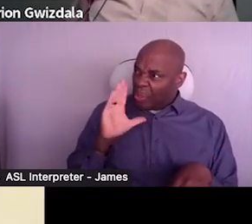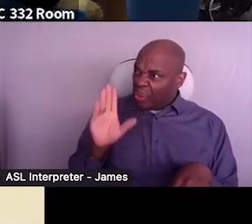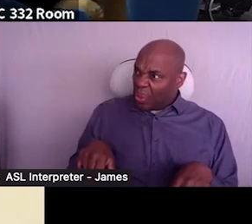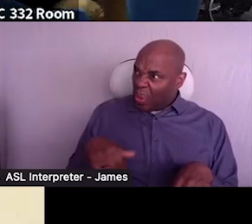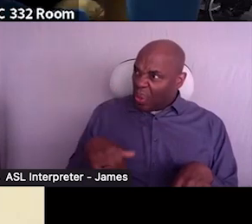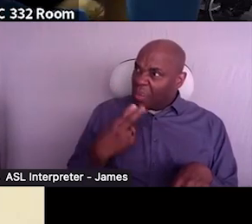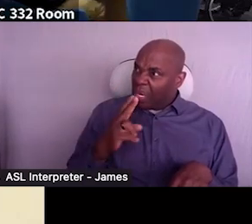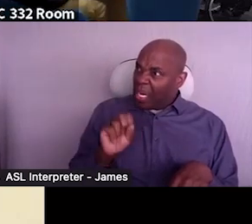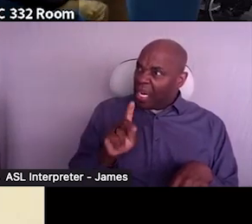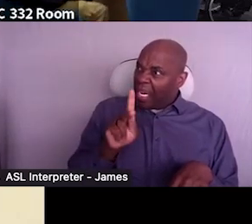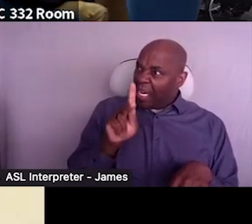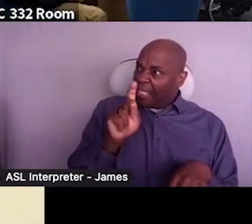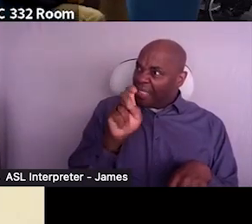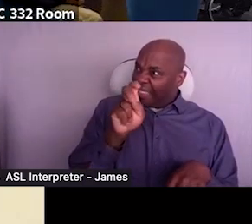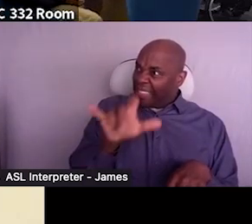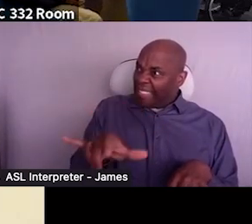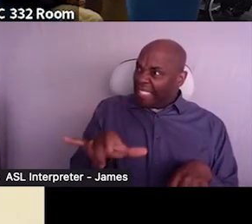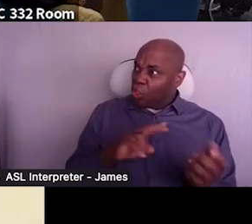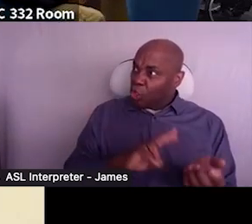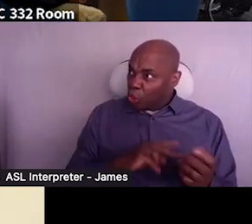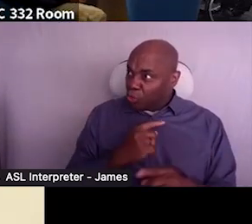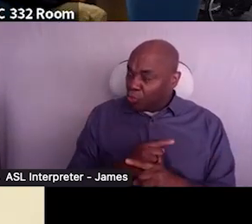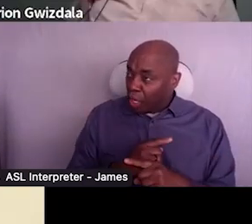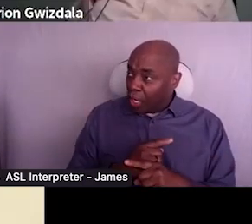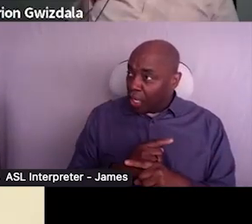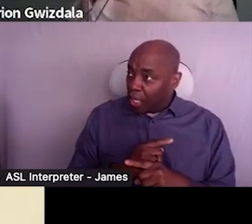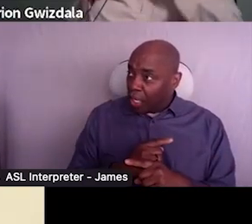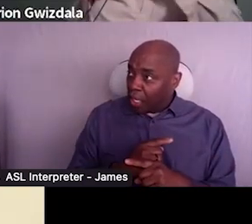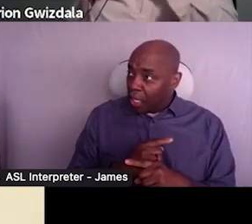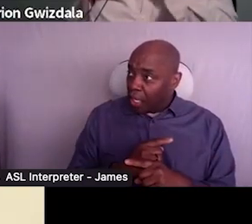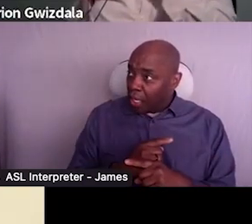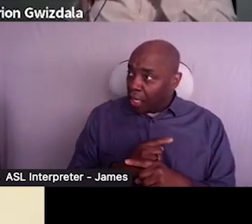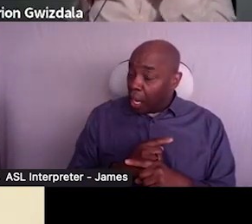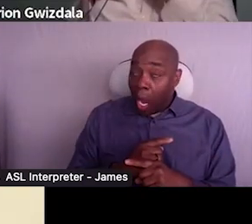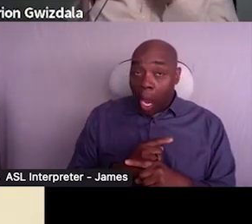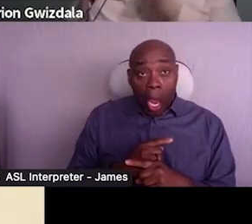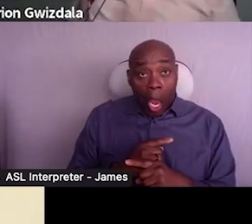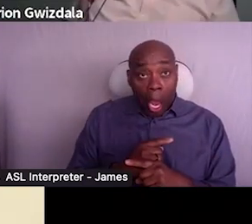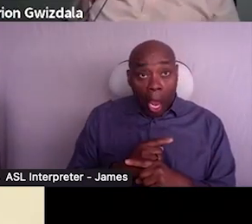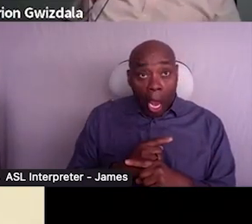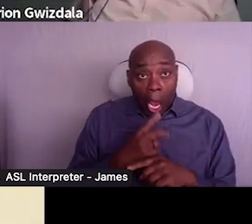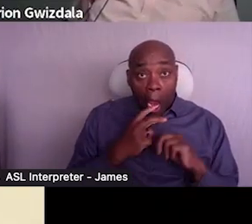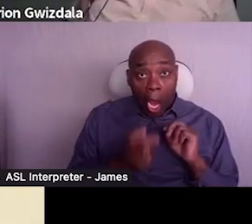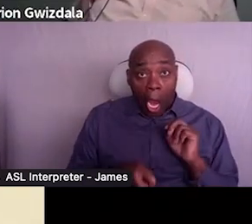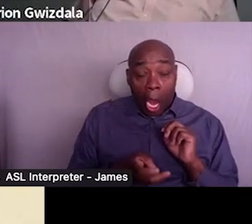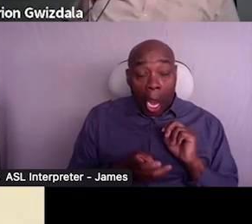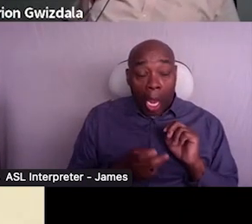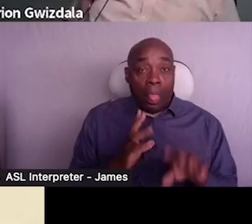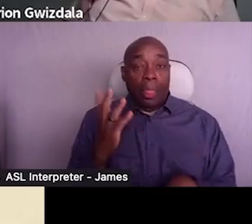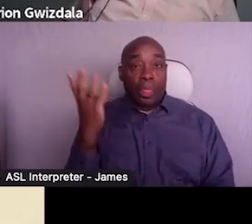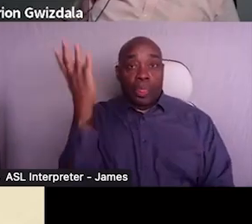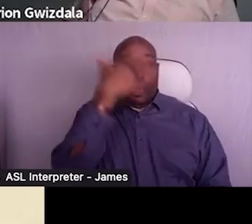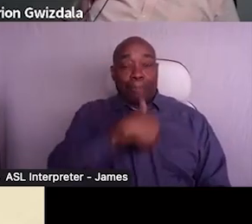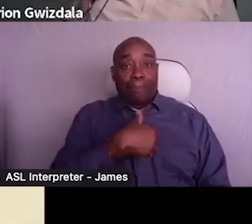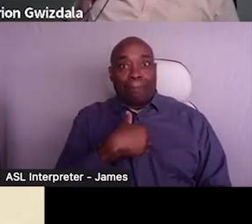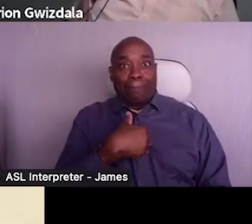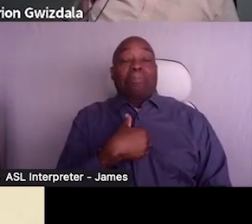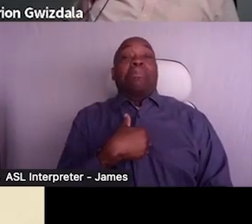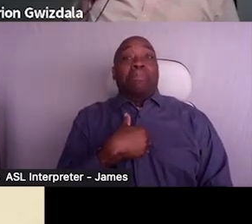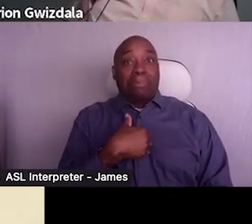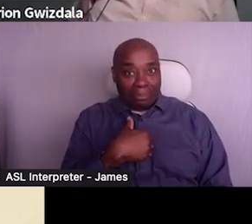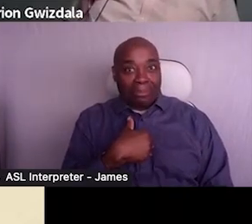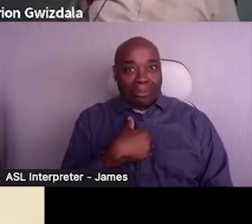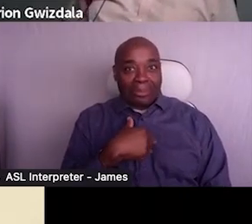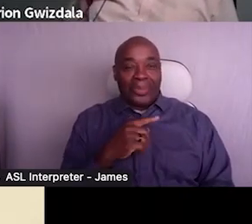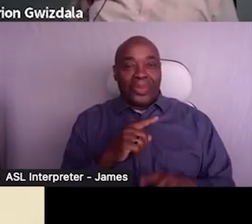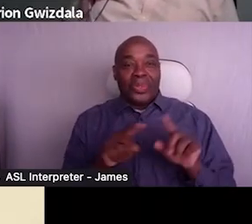right?" And that fact kind of had slipped me by, but it kind of it